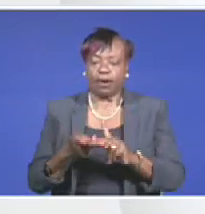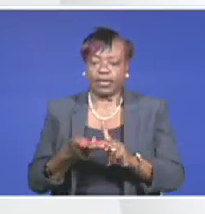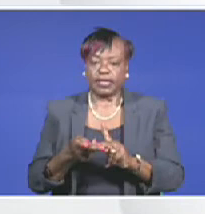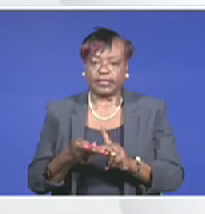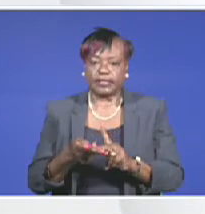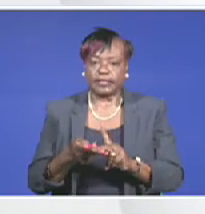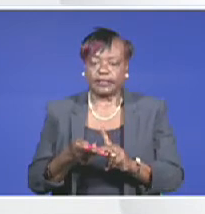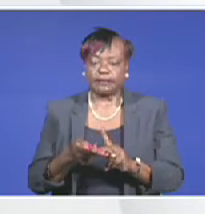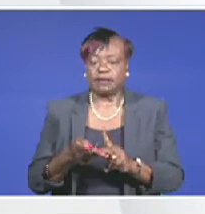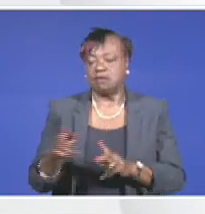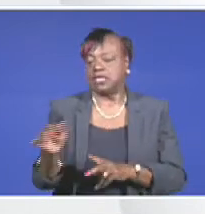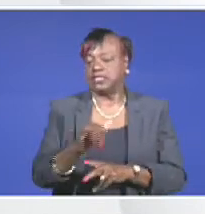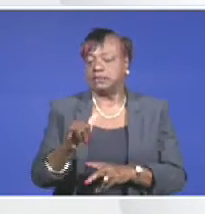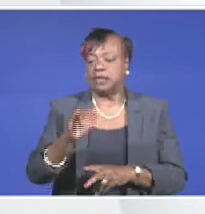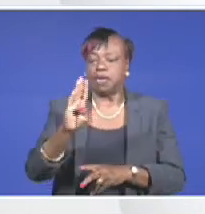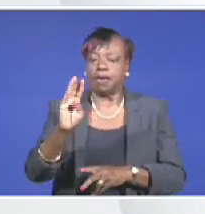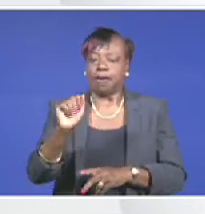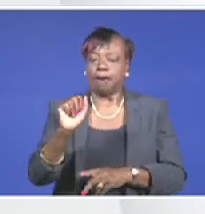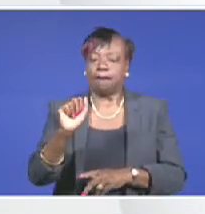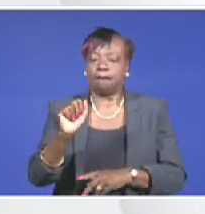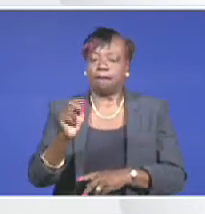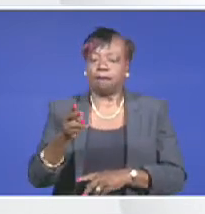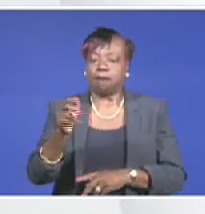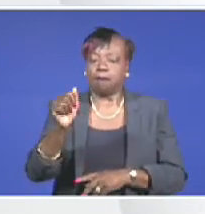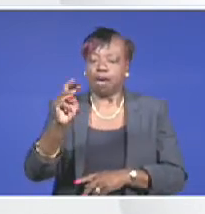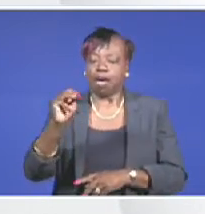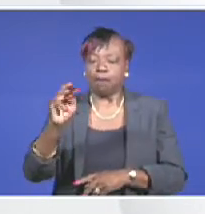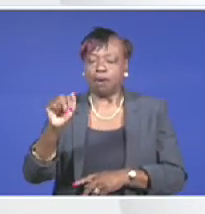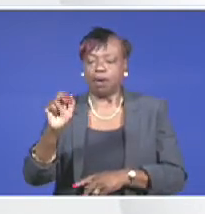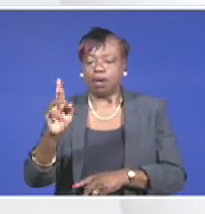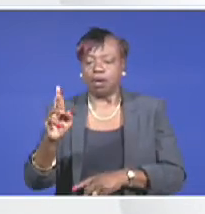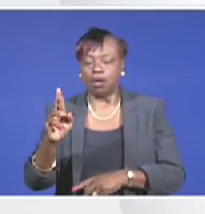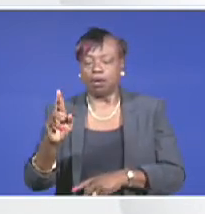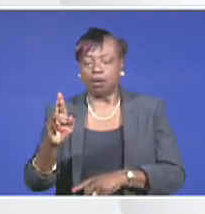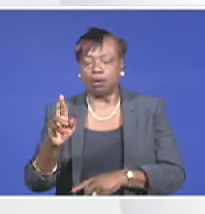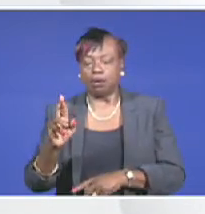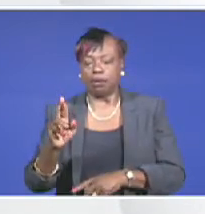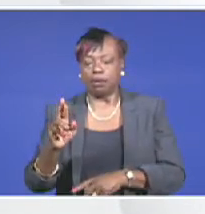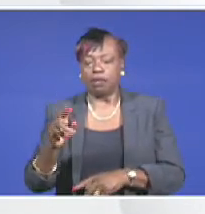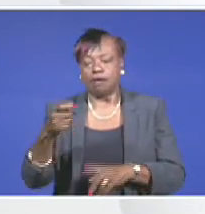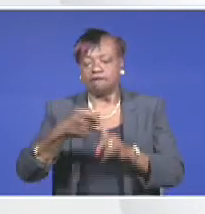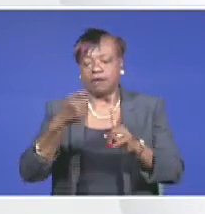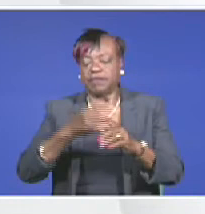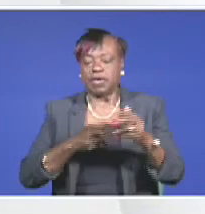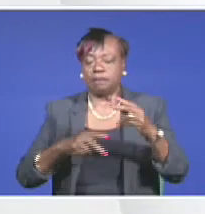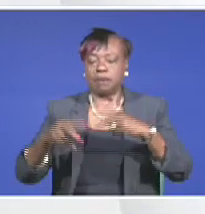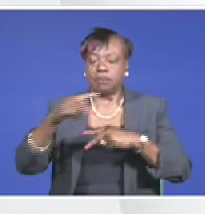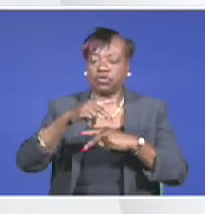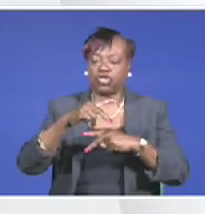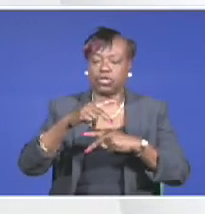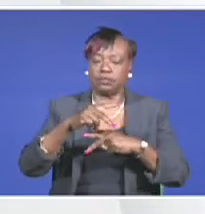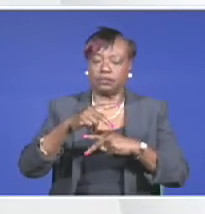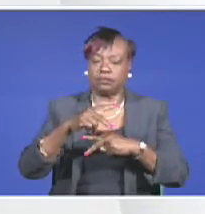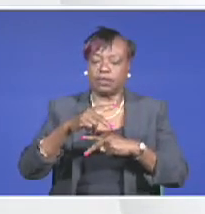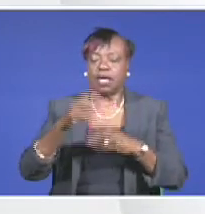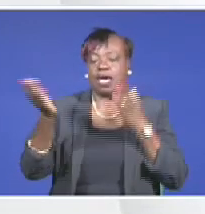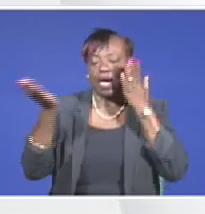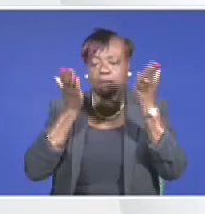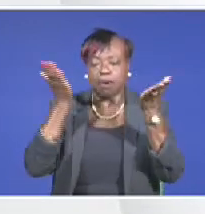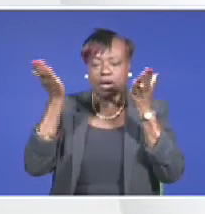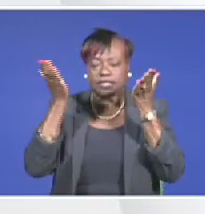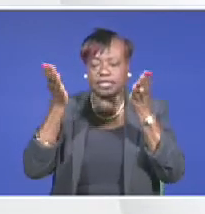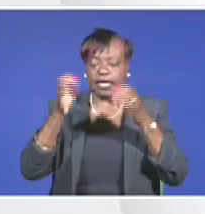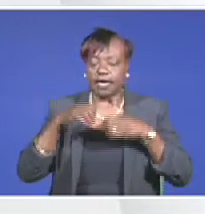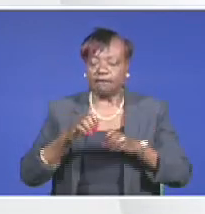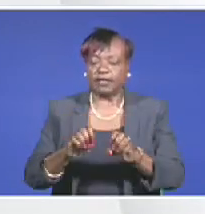like Bahama. They're starting to see traction from their promotion and marketing efforts. Then you